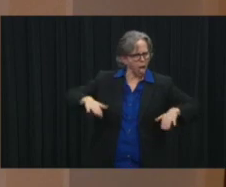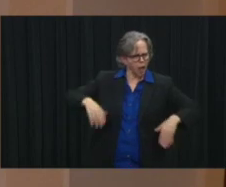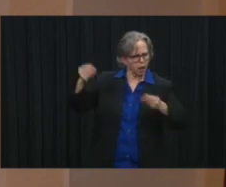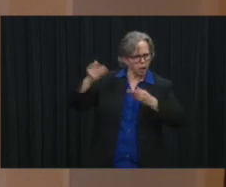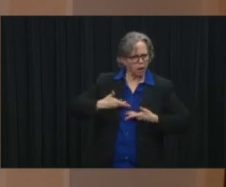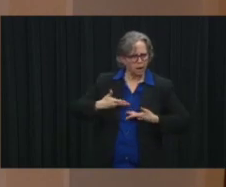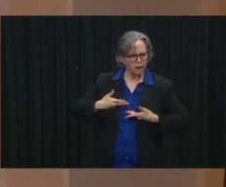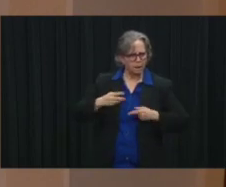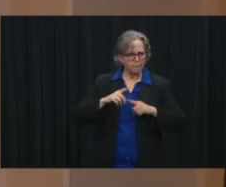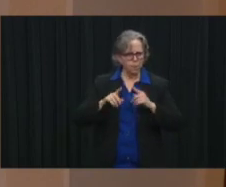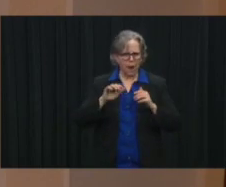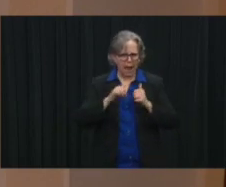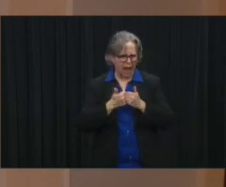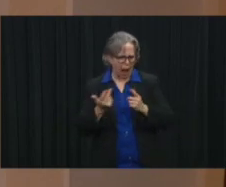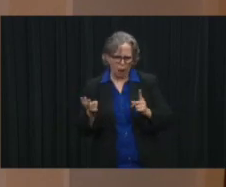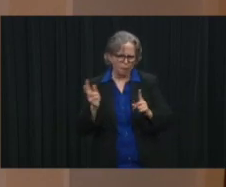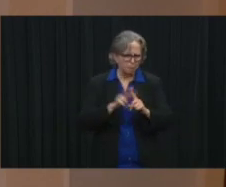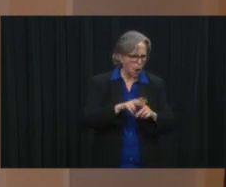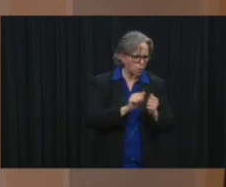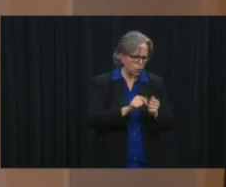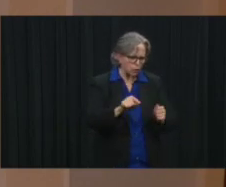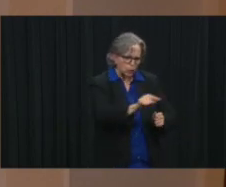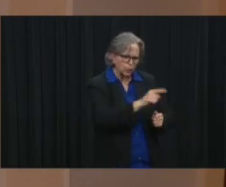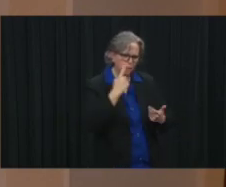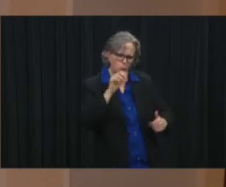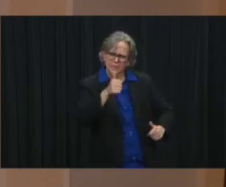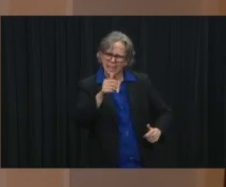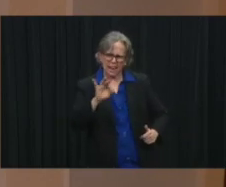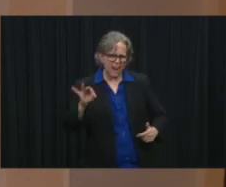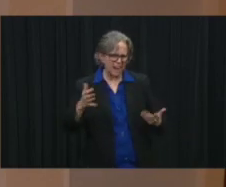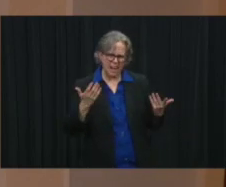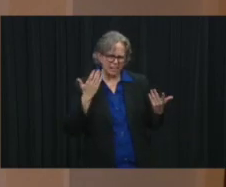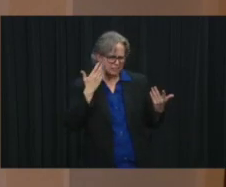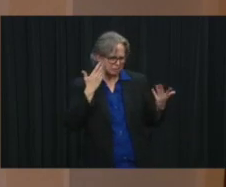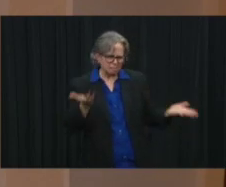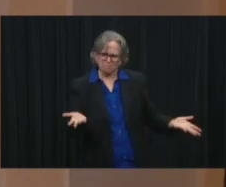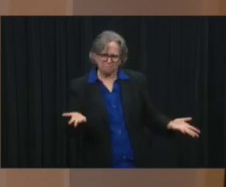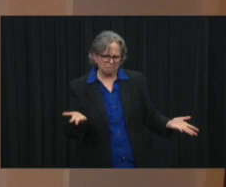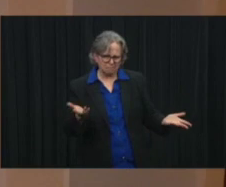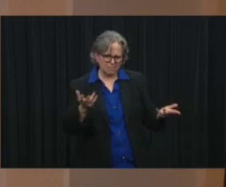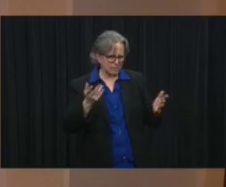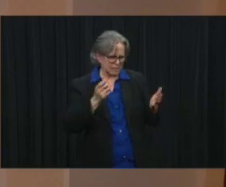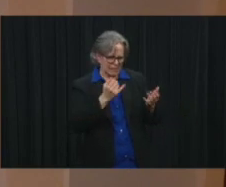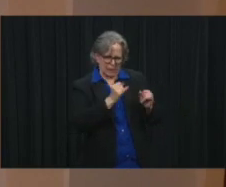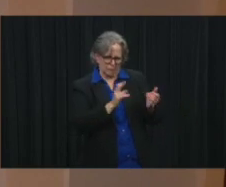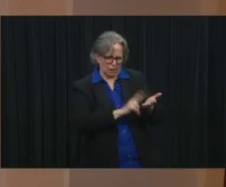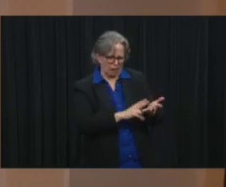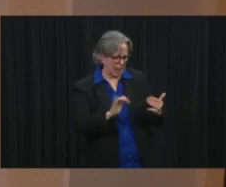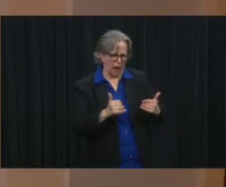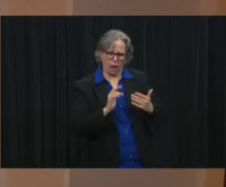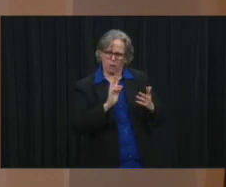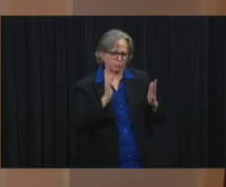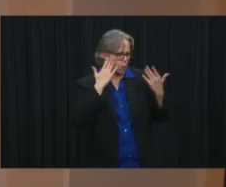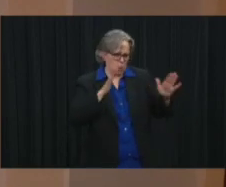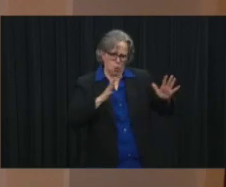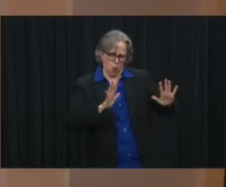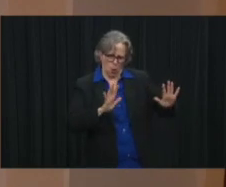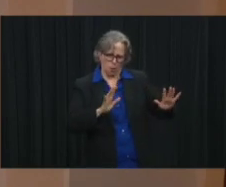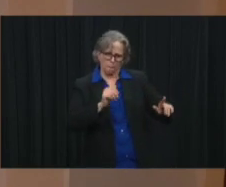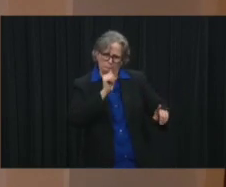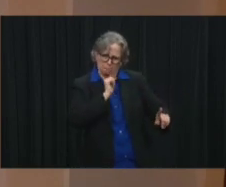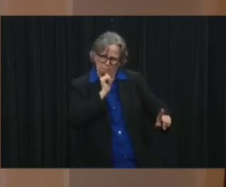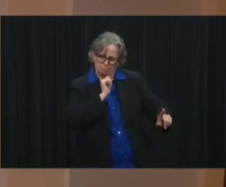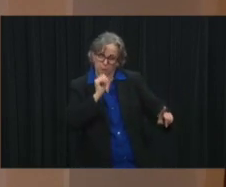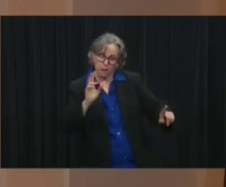or independently employed people are supposed to go about applying for these benefits. But that hasn't stopped us. We're Director